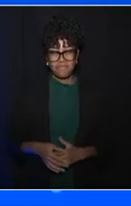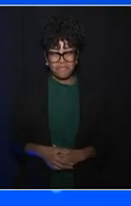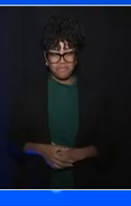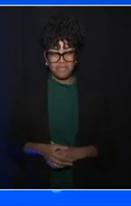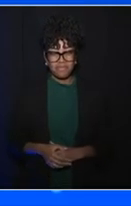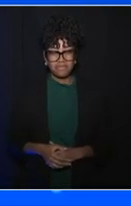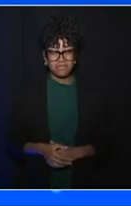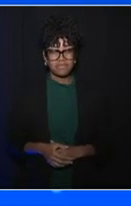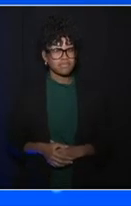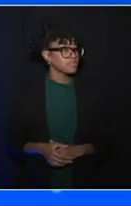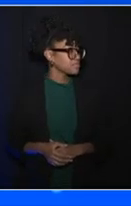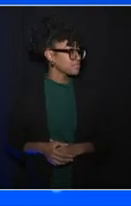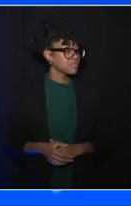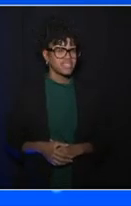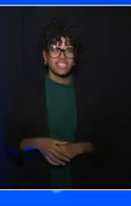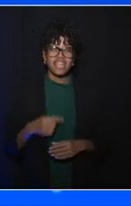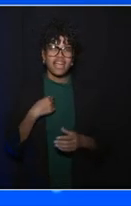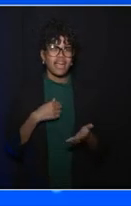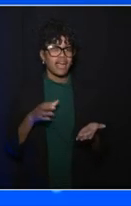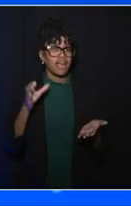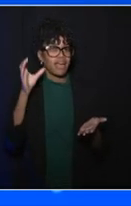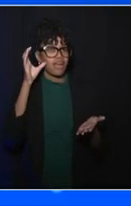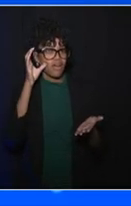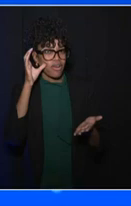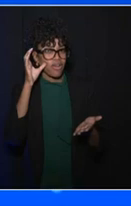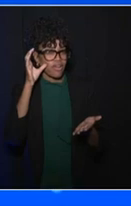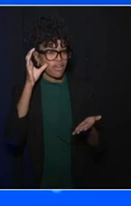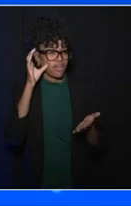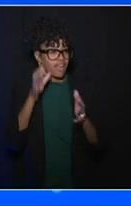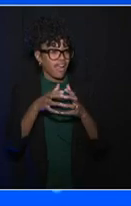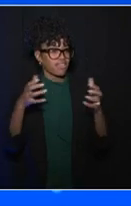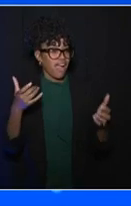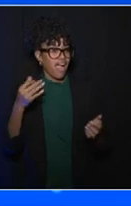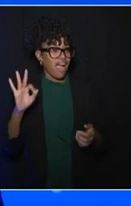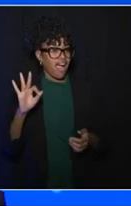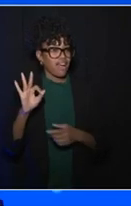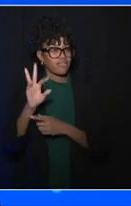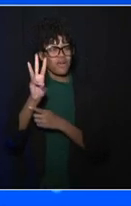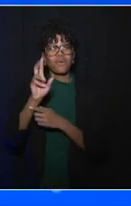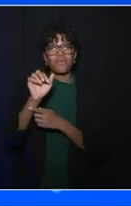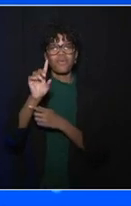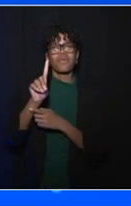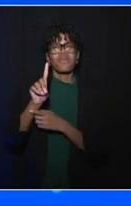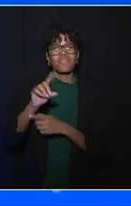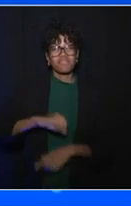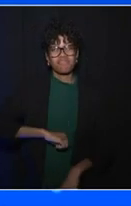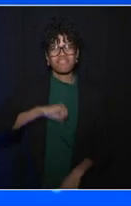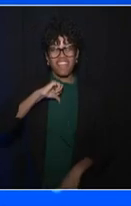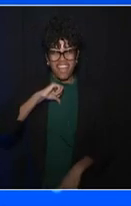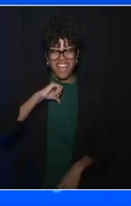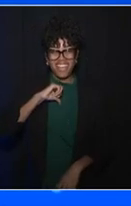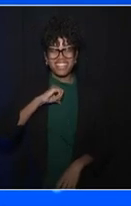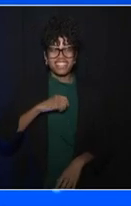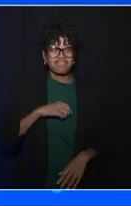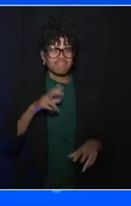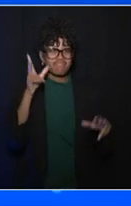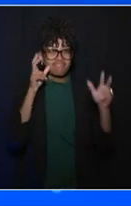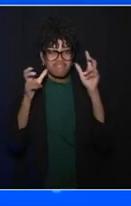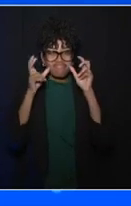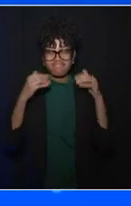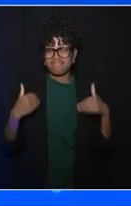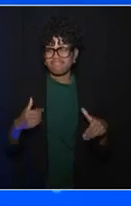I heard a lot of ward pride in announcing the winners.